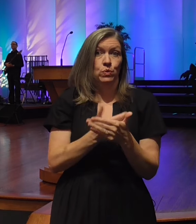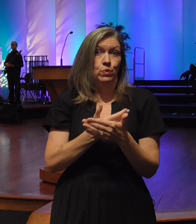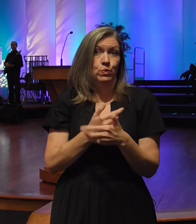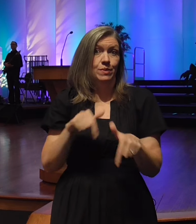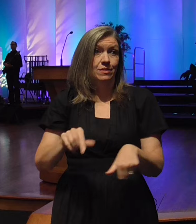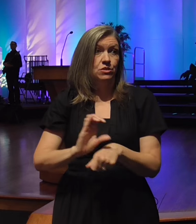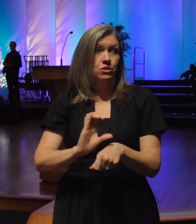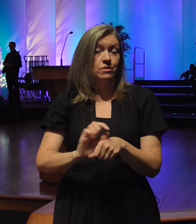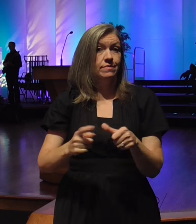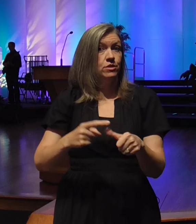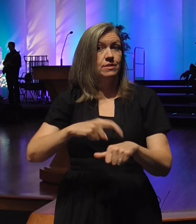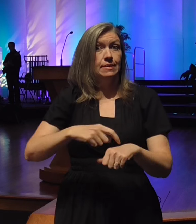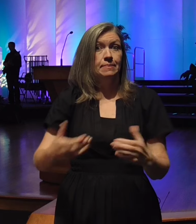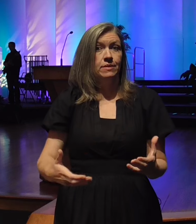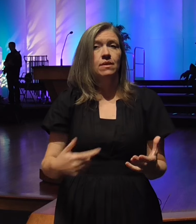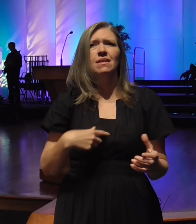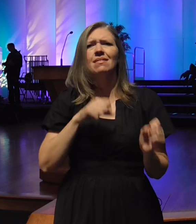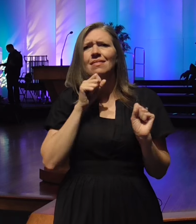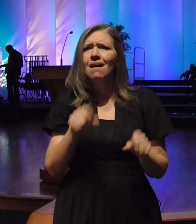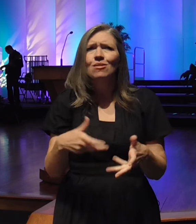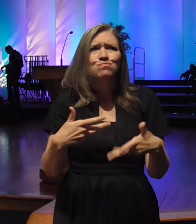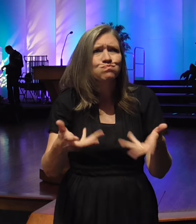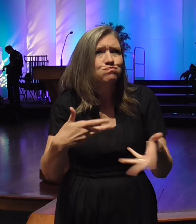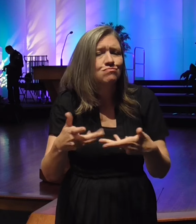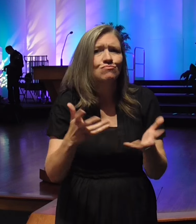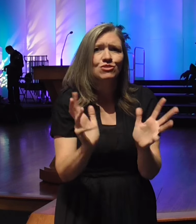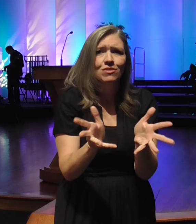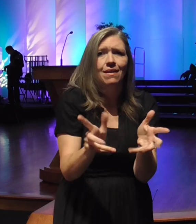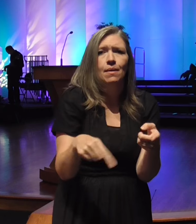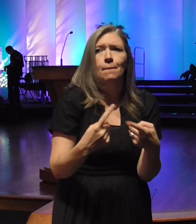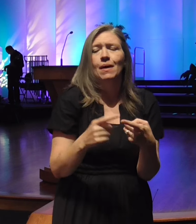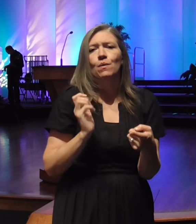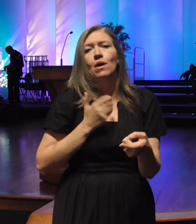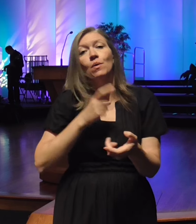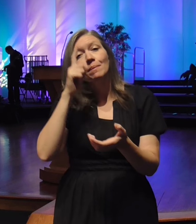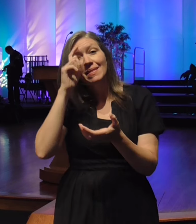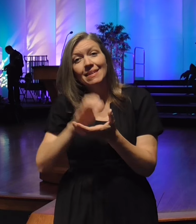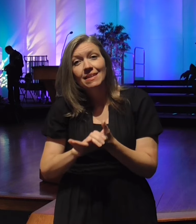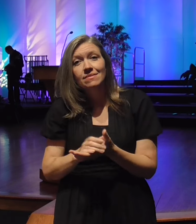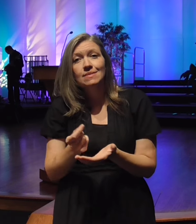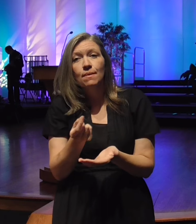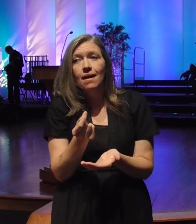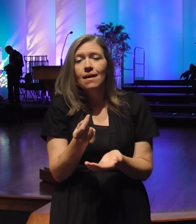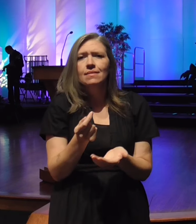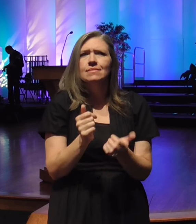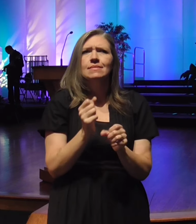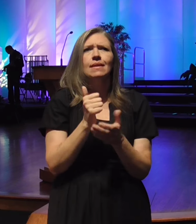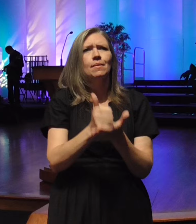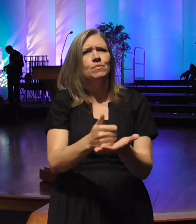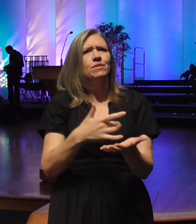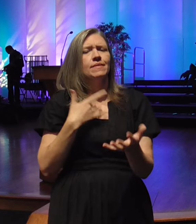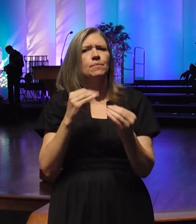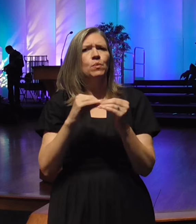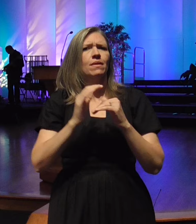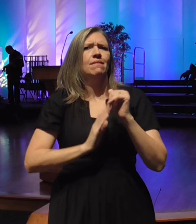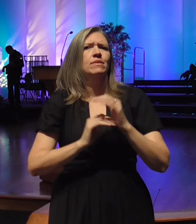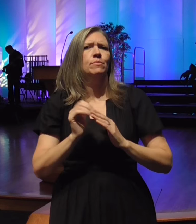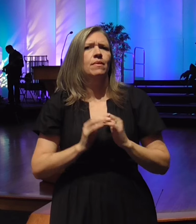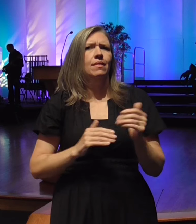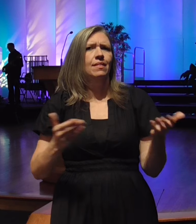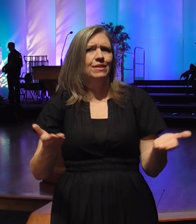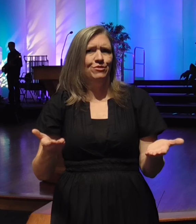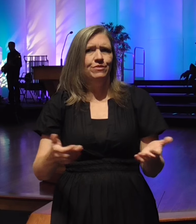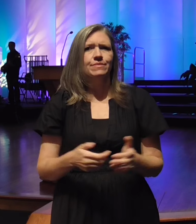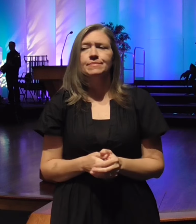cake, but I'm going to invite you first to come into the Welcome Center if you're new to Mile High Church. I'd love to talk to you